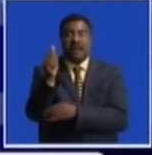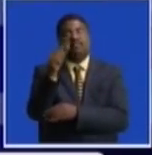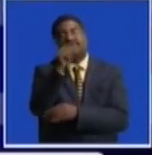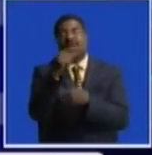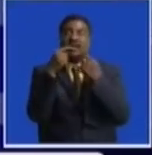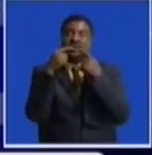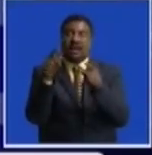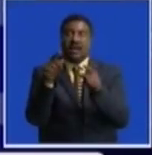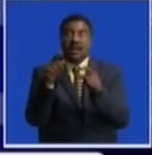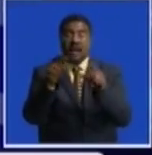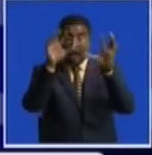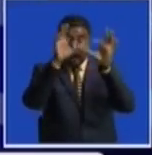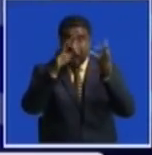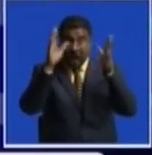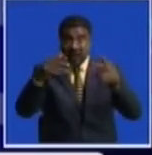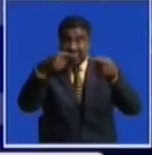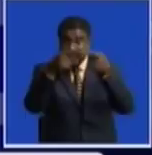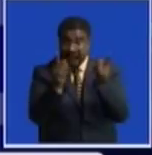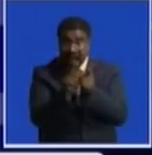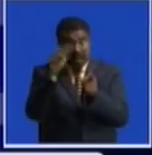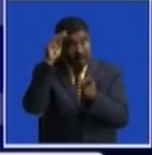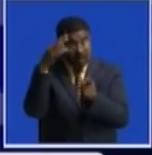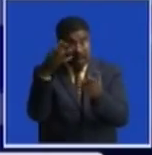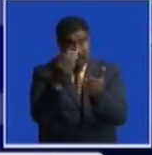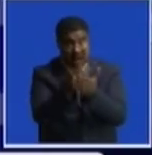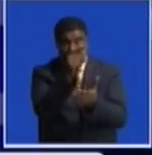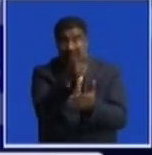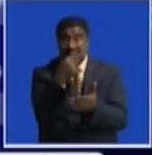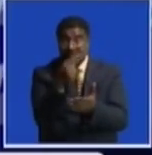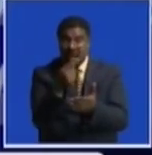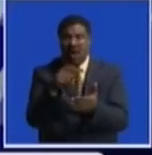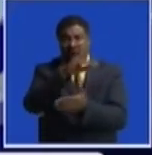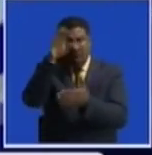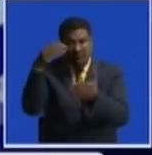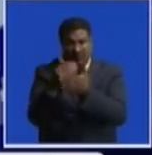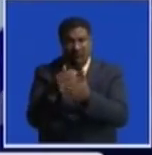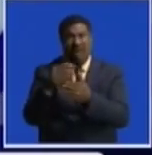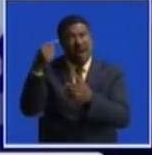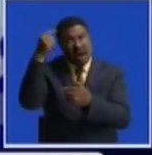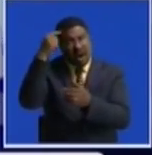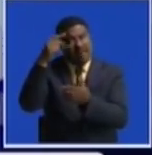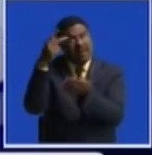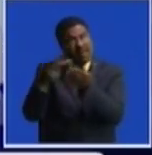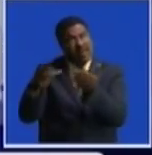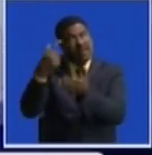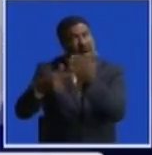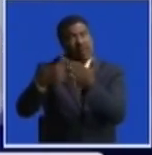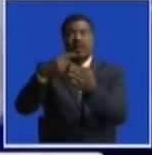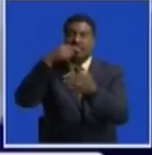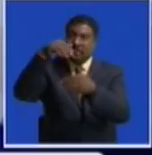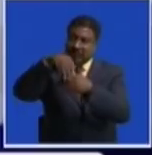Ministry of Finance has embarked on an asset registration exercise for all public assets and stores so as to strengthen